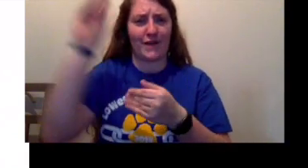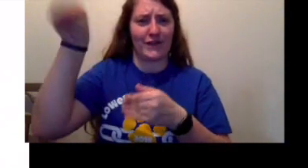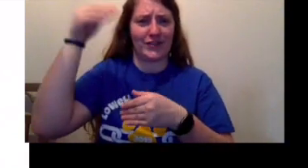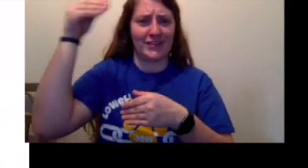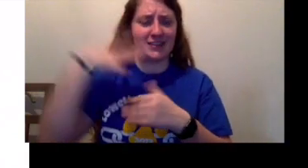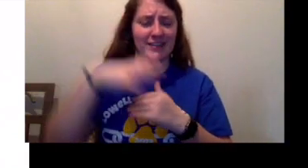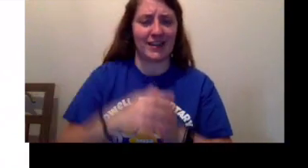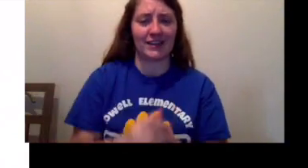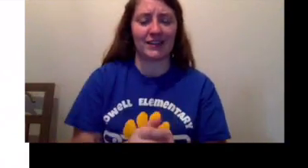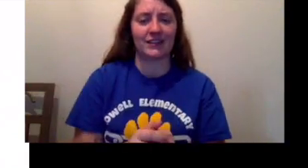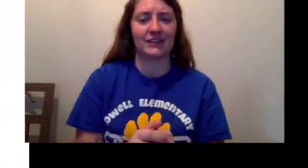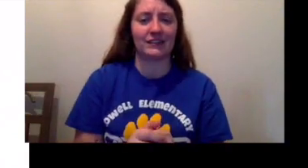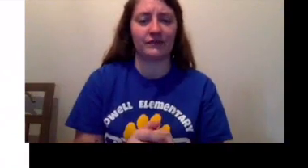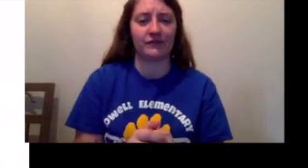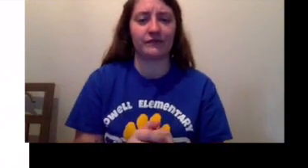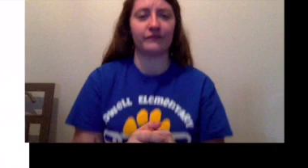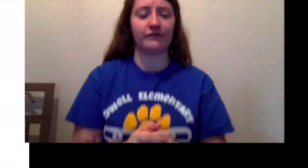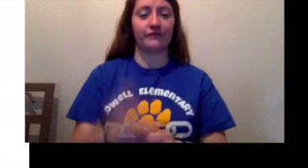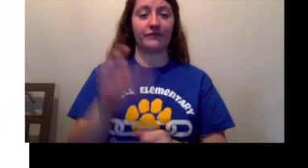sea.